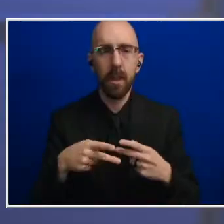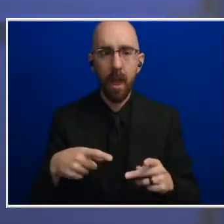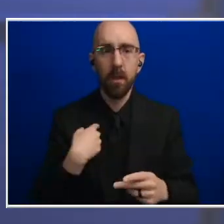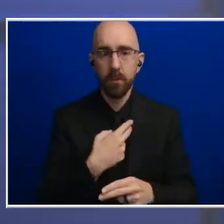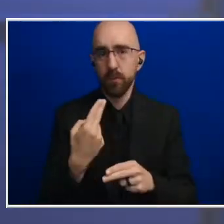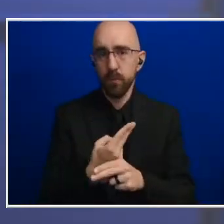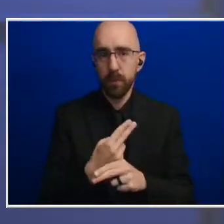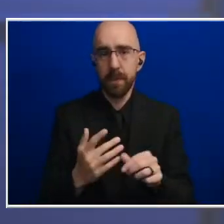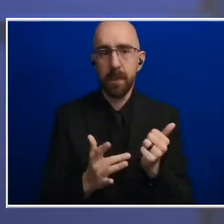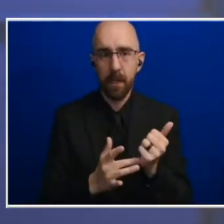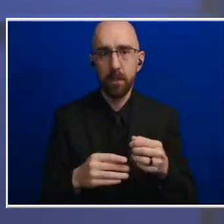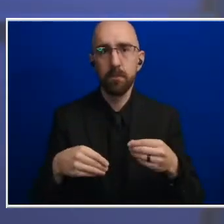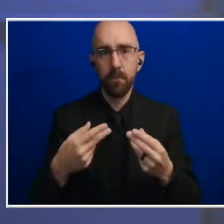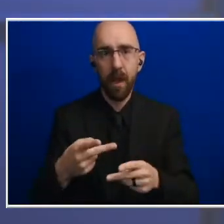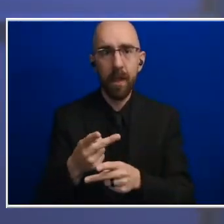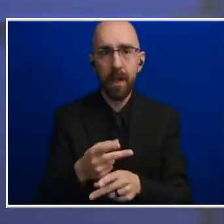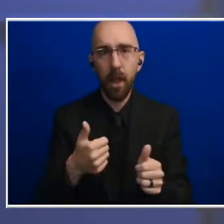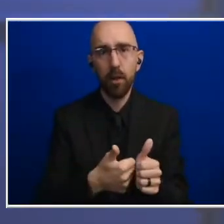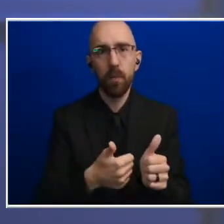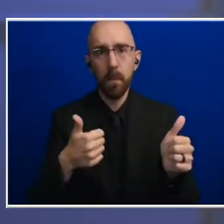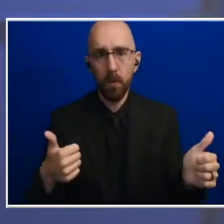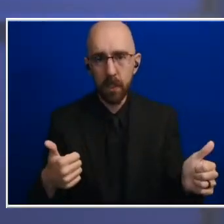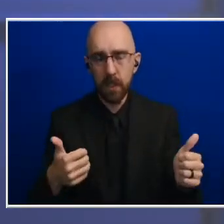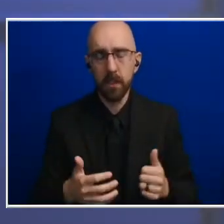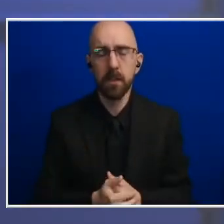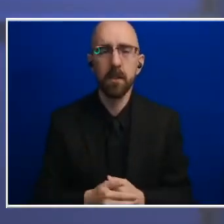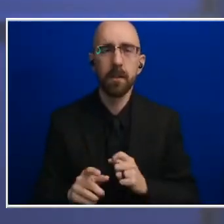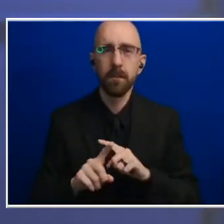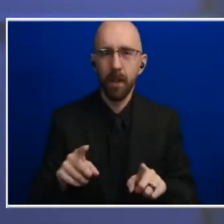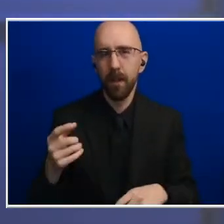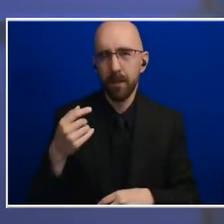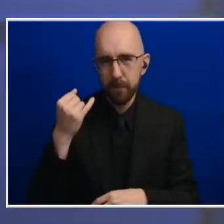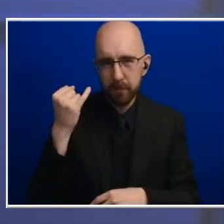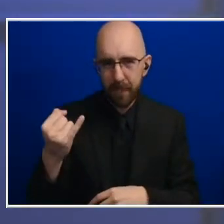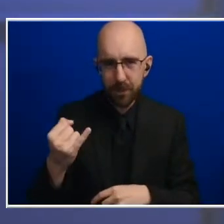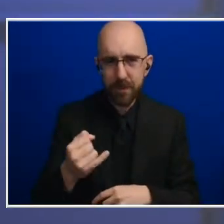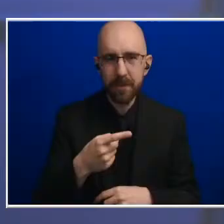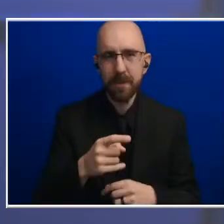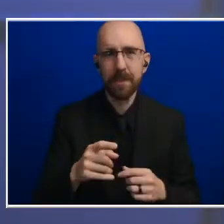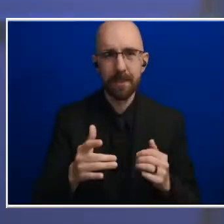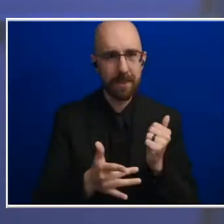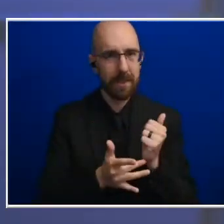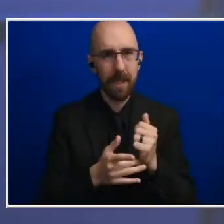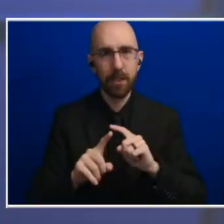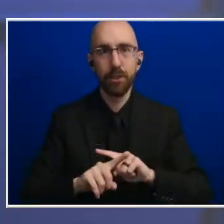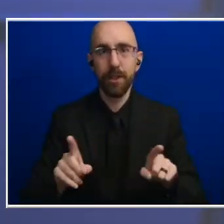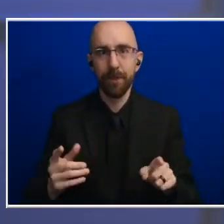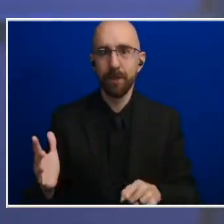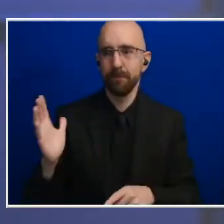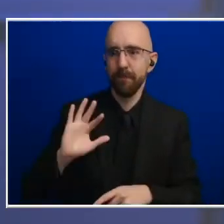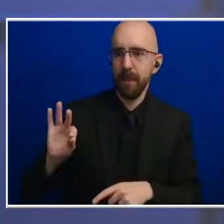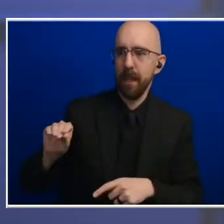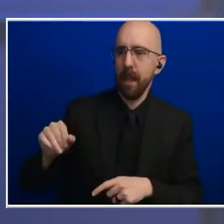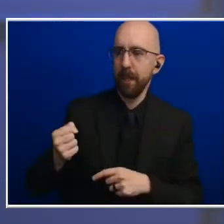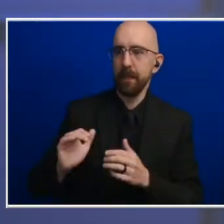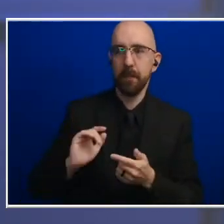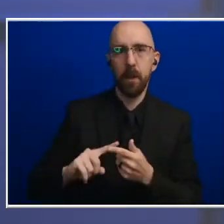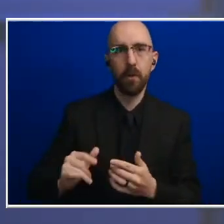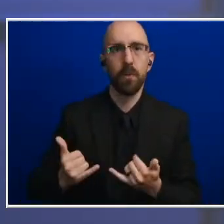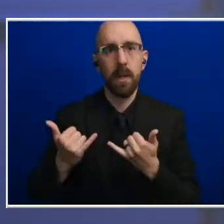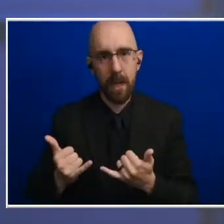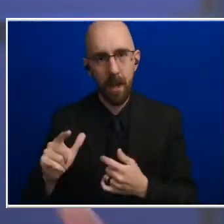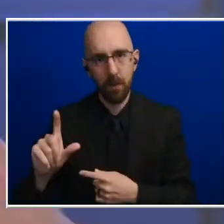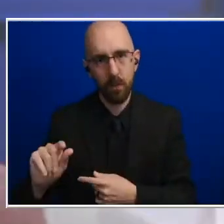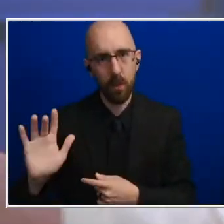at a distance. But you can imagine the difference in the technology in the 90s compared to where we are in 2025. I mean,